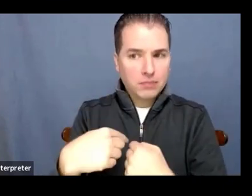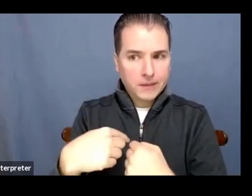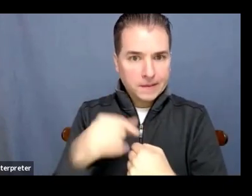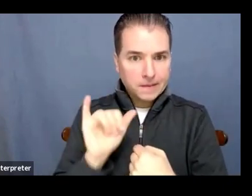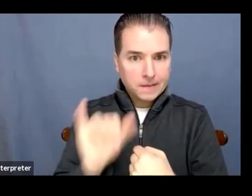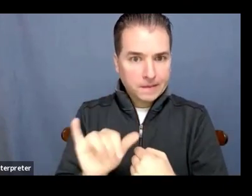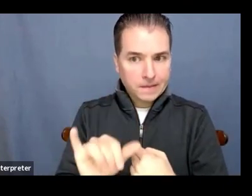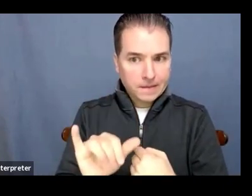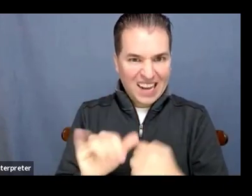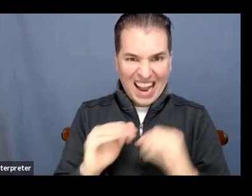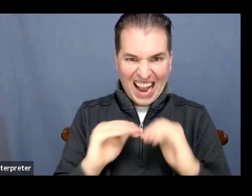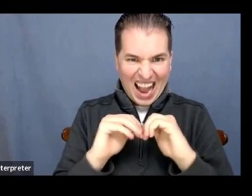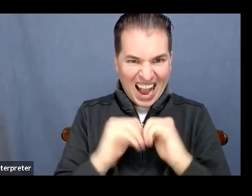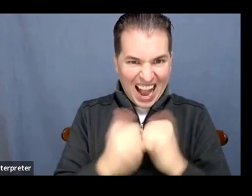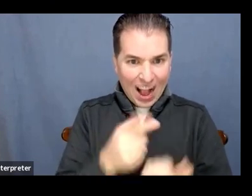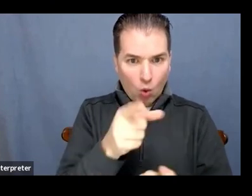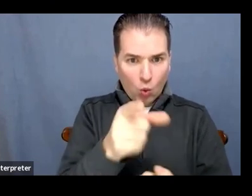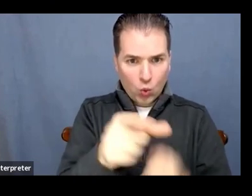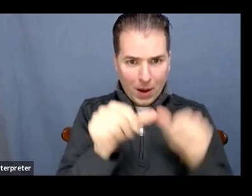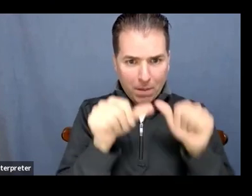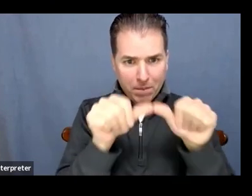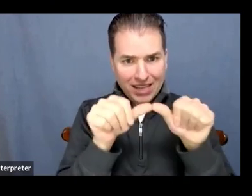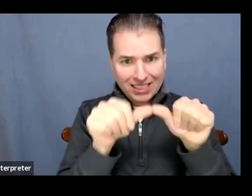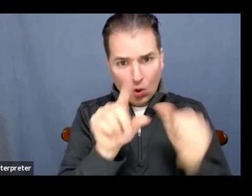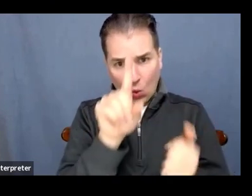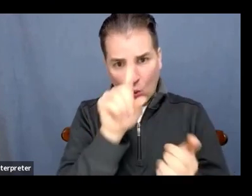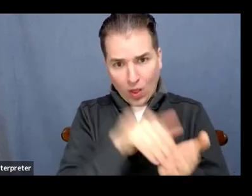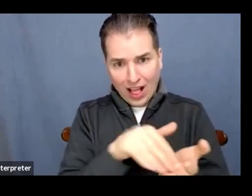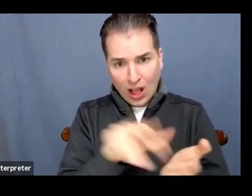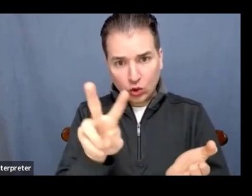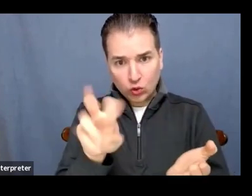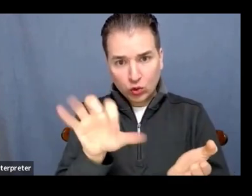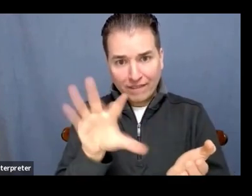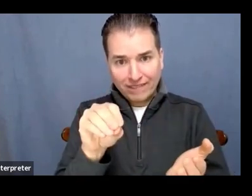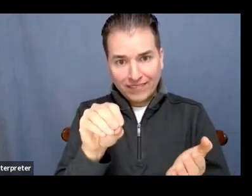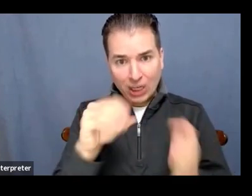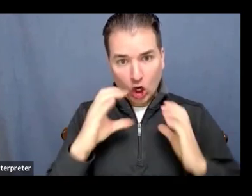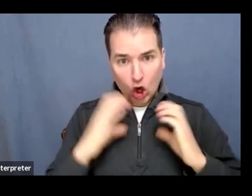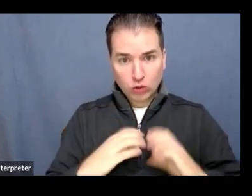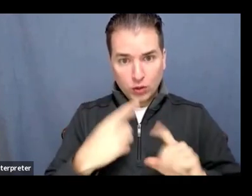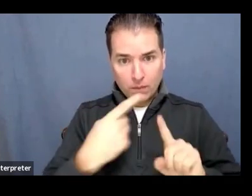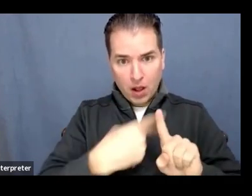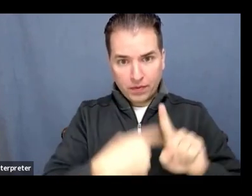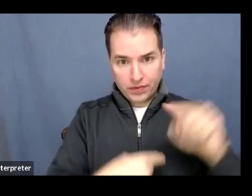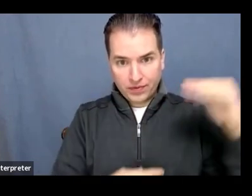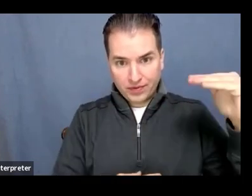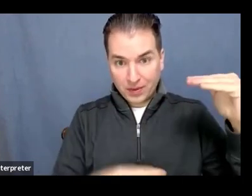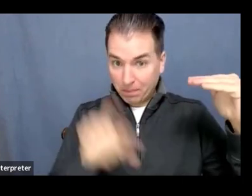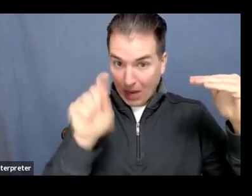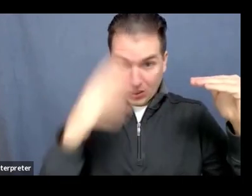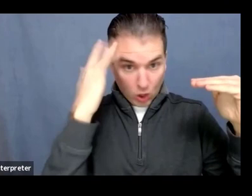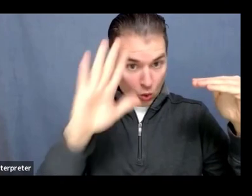that 1,250 every month in order to achieve my $30,000. Okay.